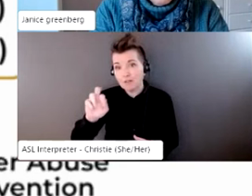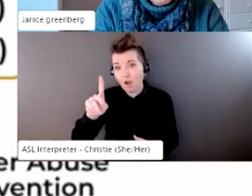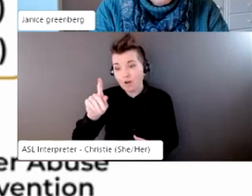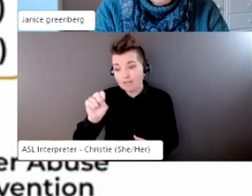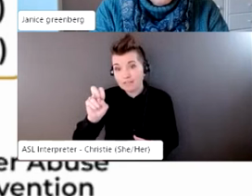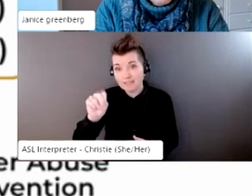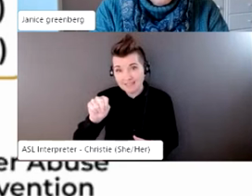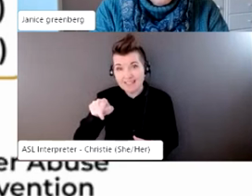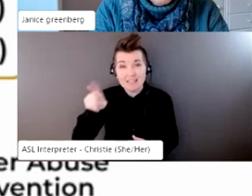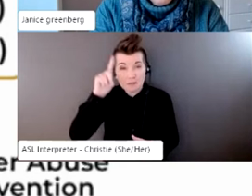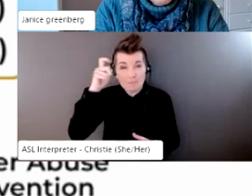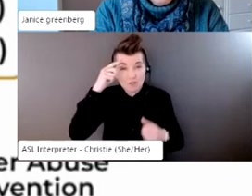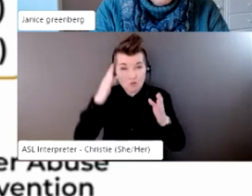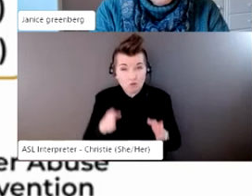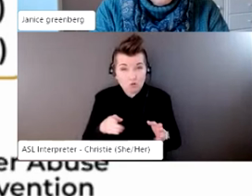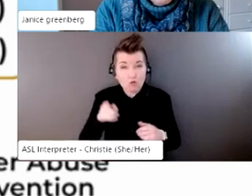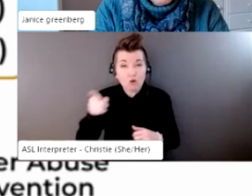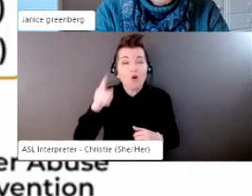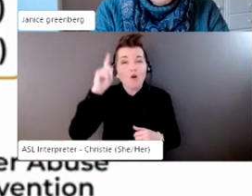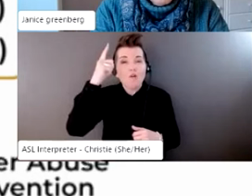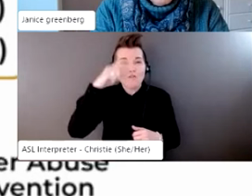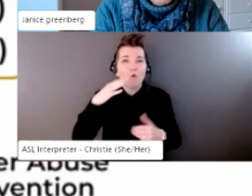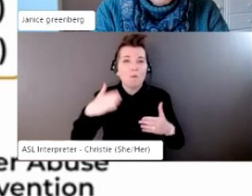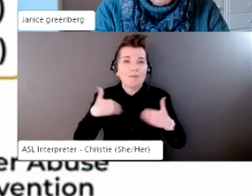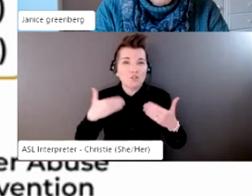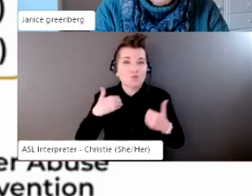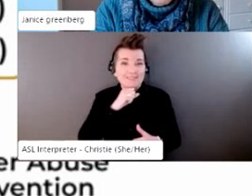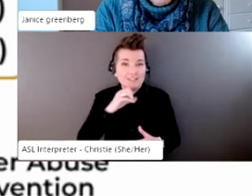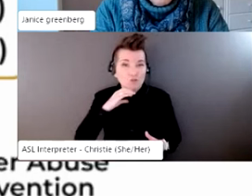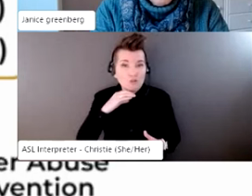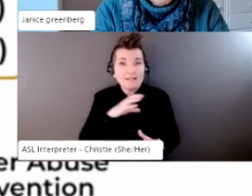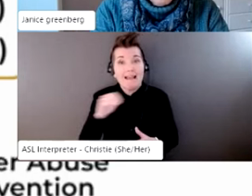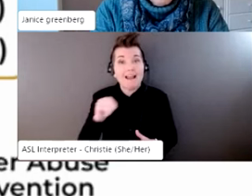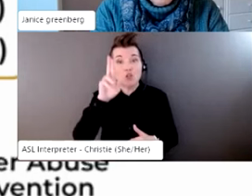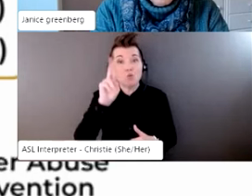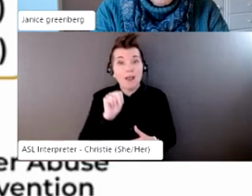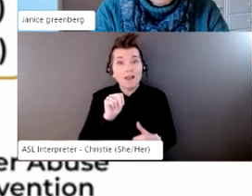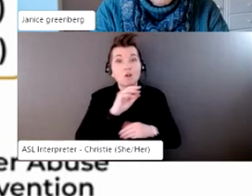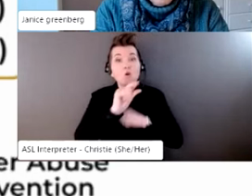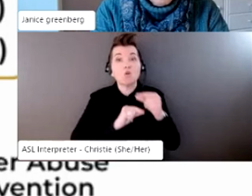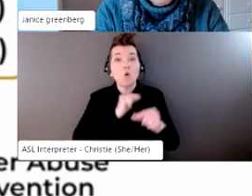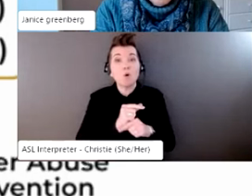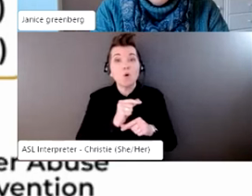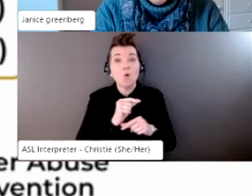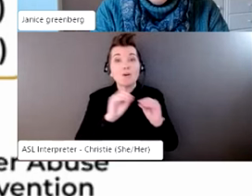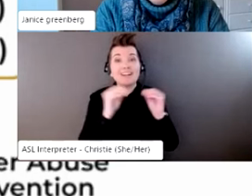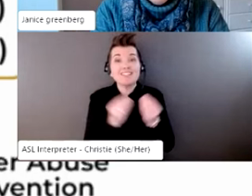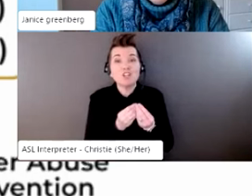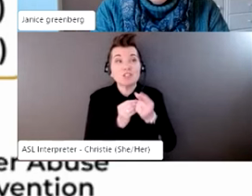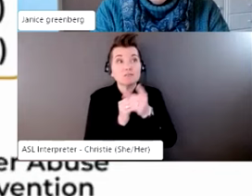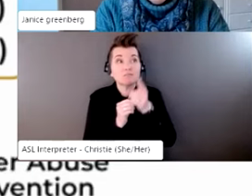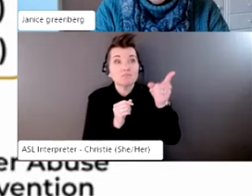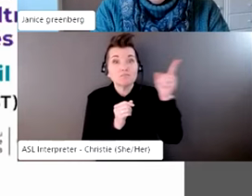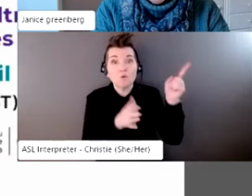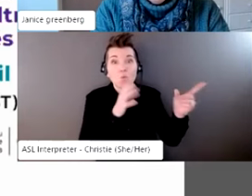and many other guests from the UN and other global organizations that will be speakers. So please check that out and join us for